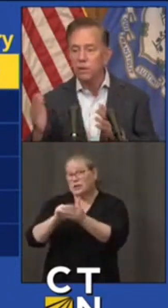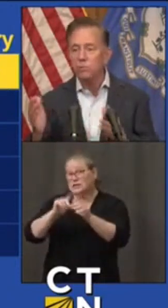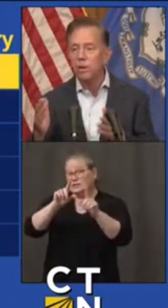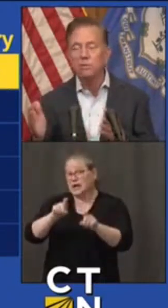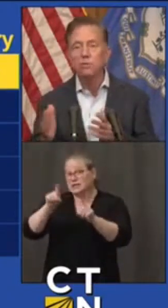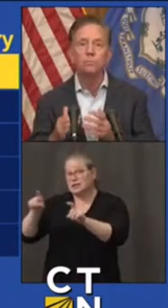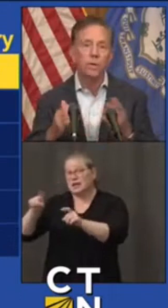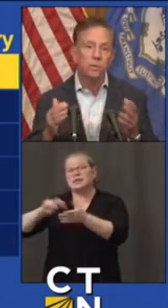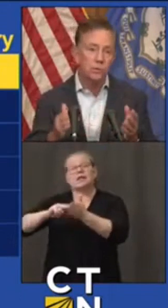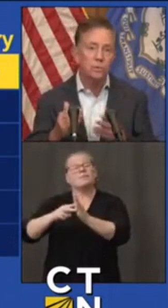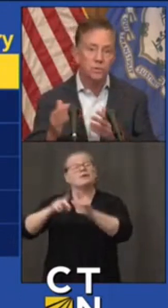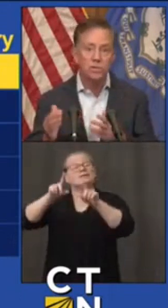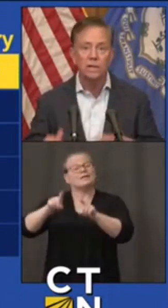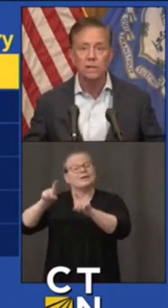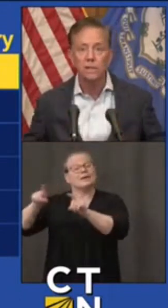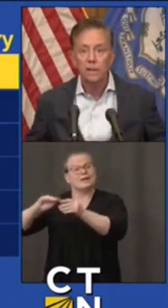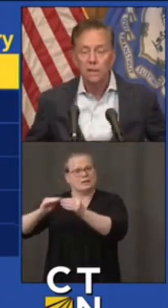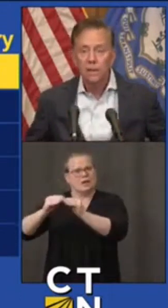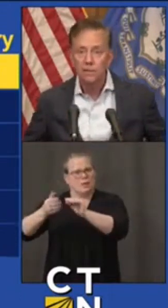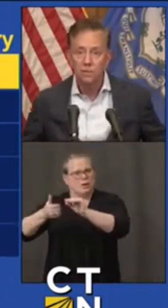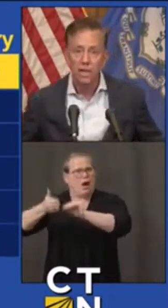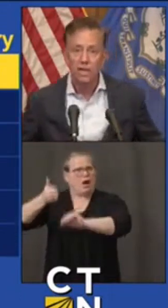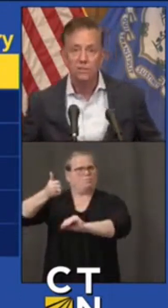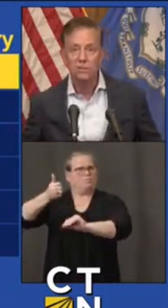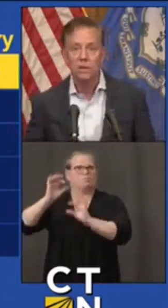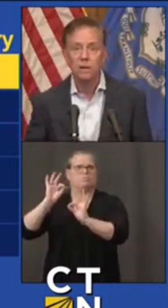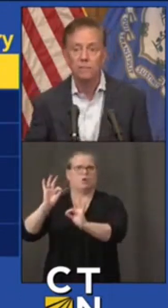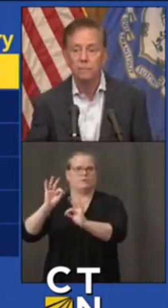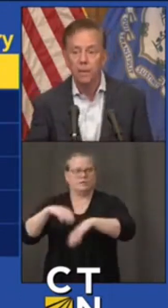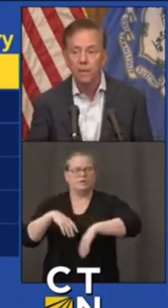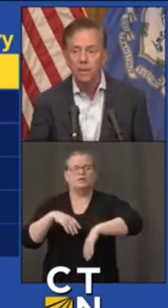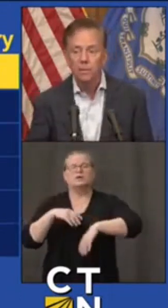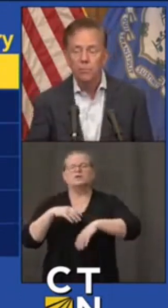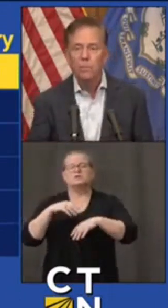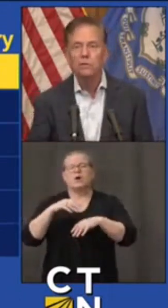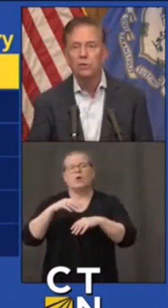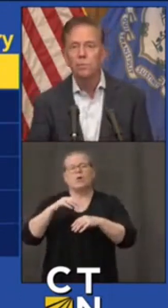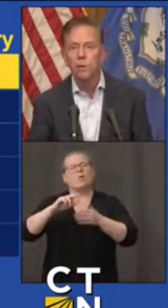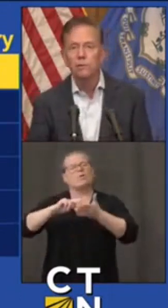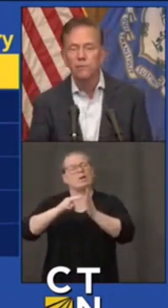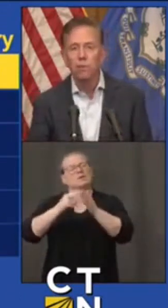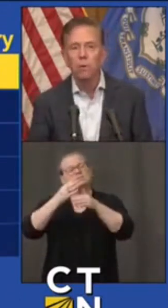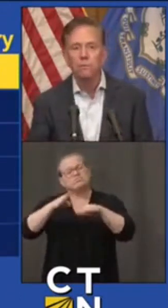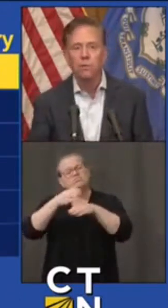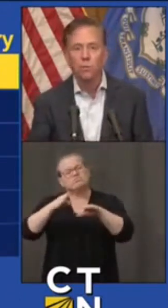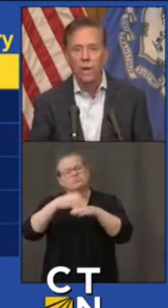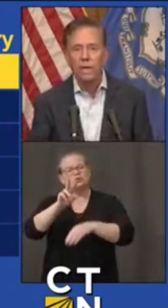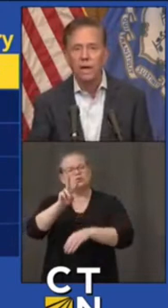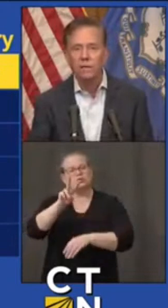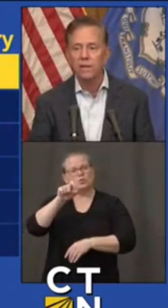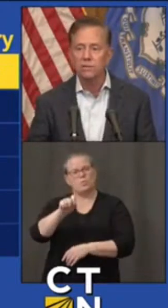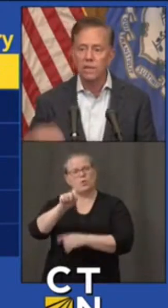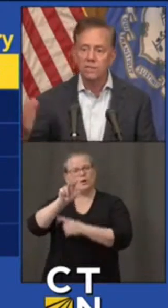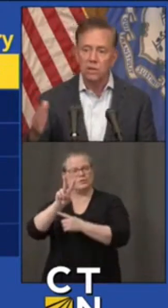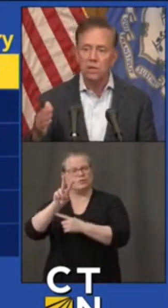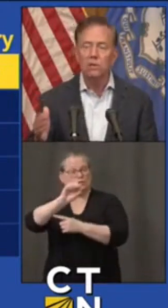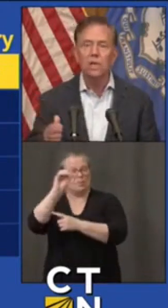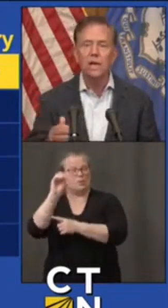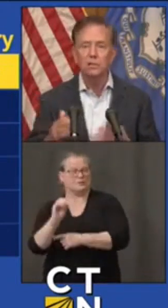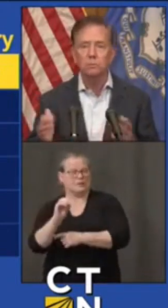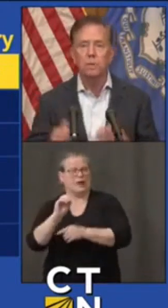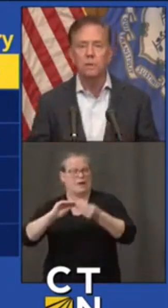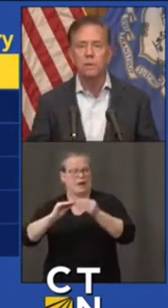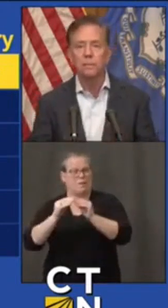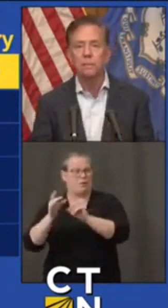positivity rate is 2.2%. So that's, we're about 2.4 for the week, I think. So that's a little